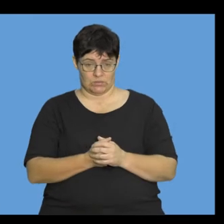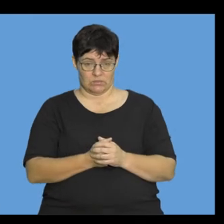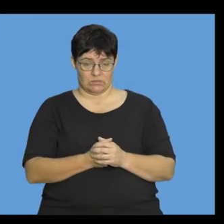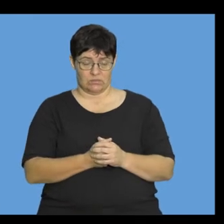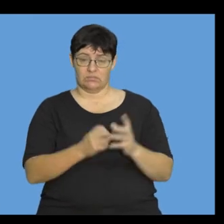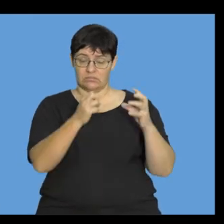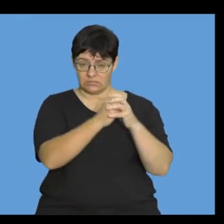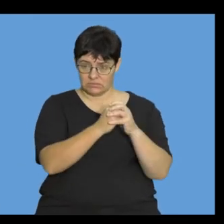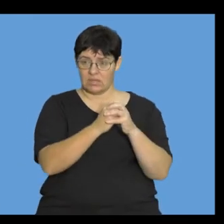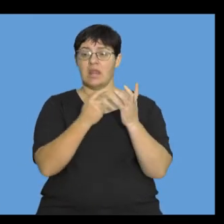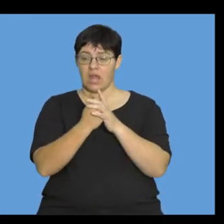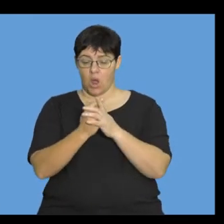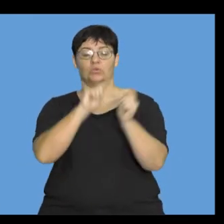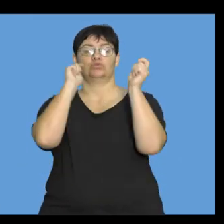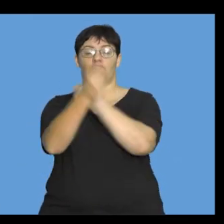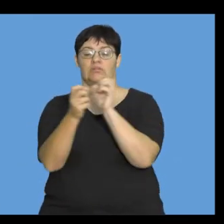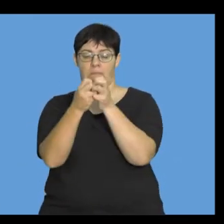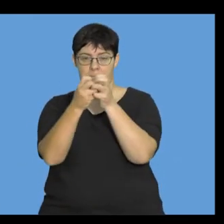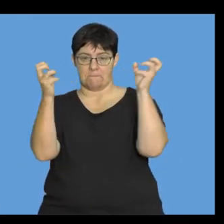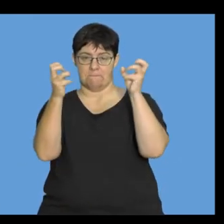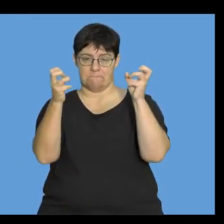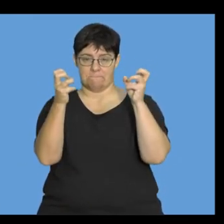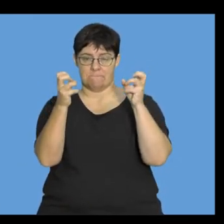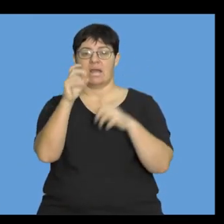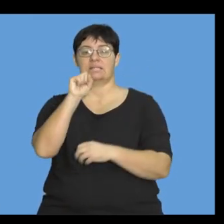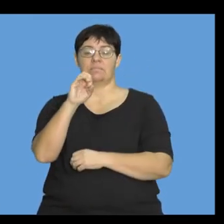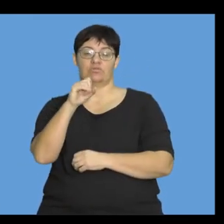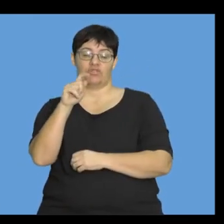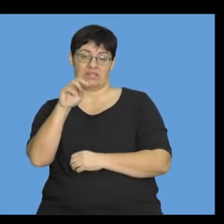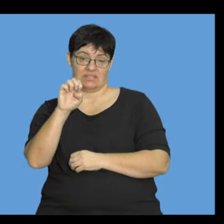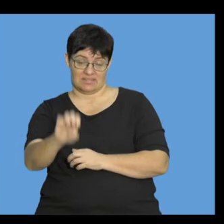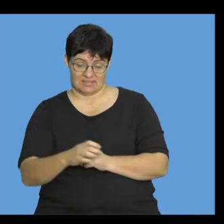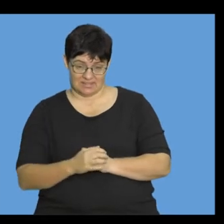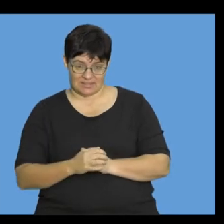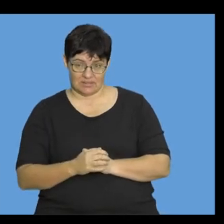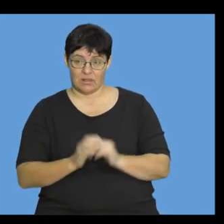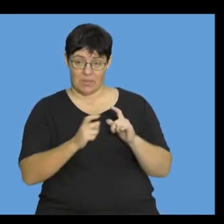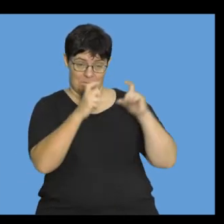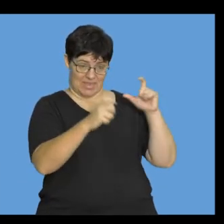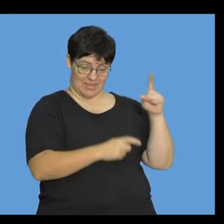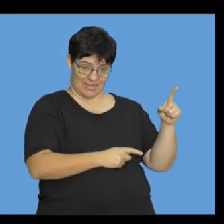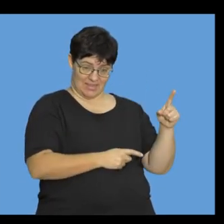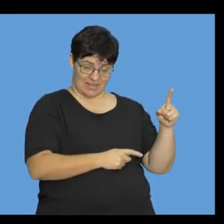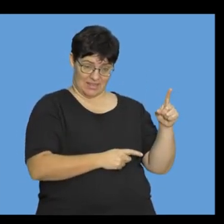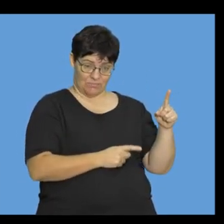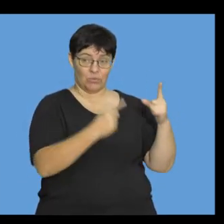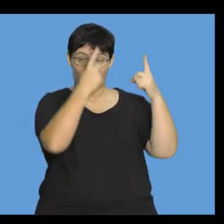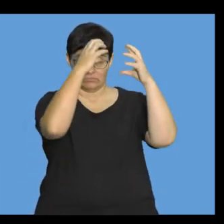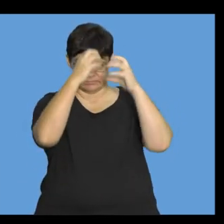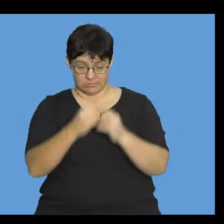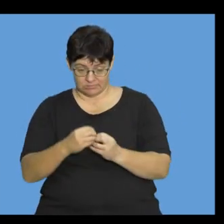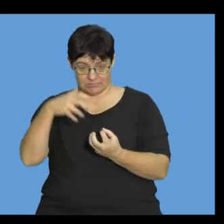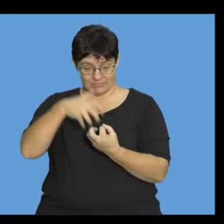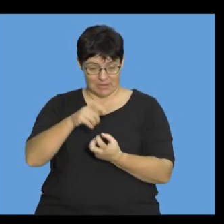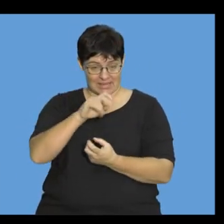And what is the work? It changes the substrate. Here it was big. What have I